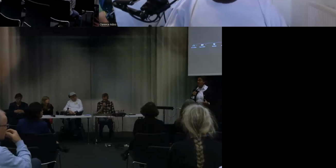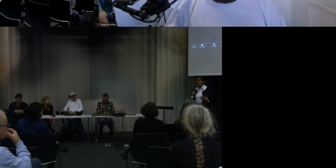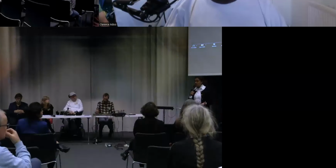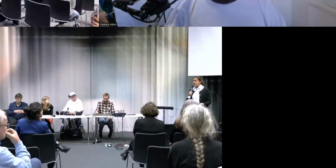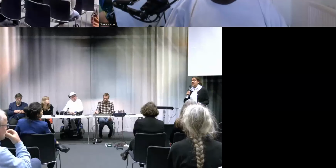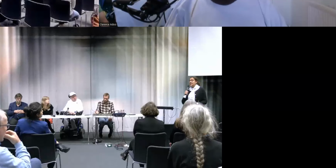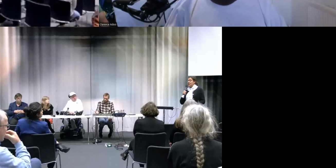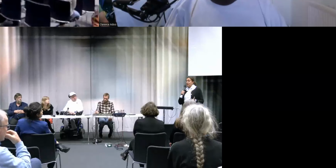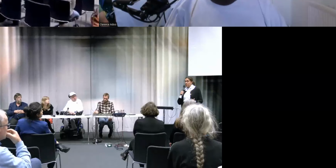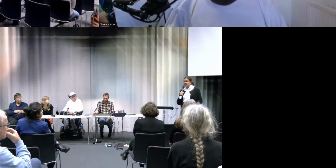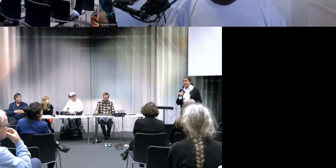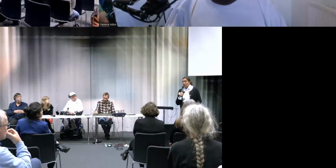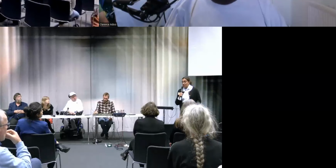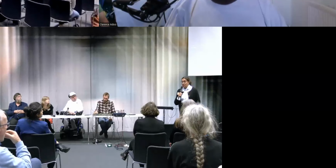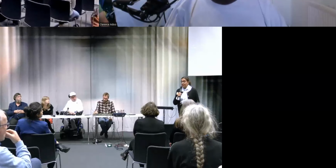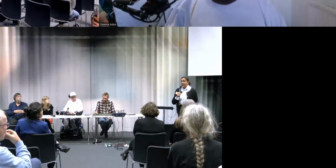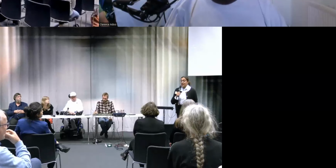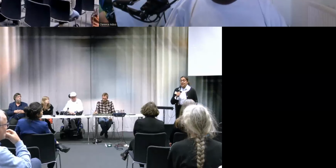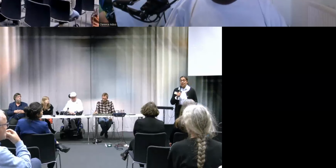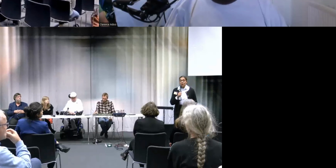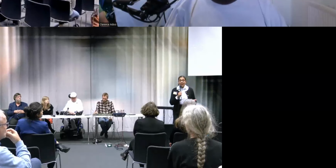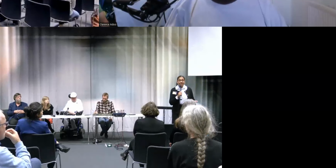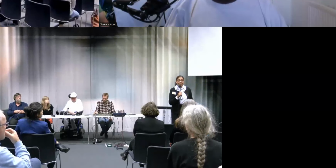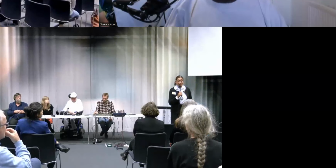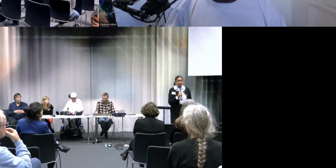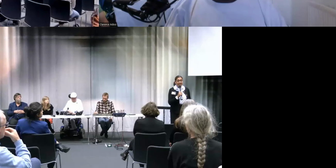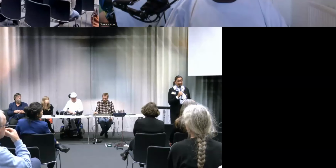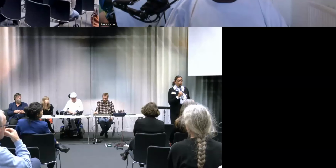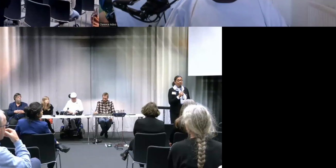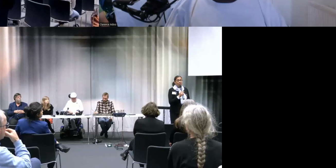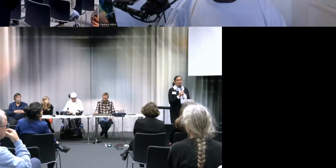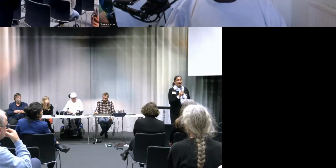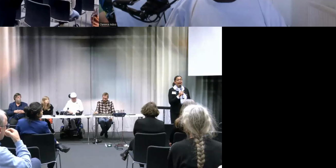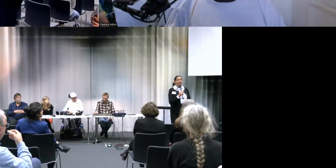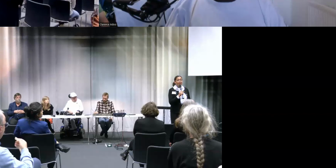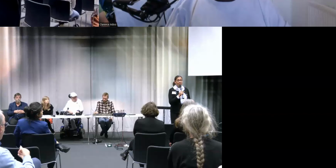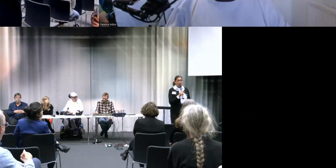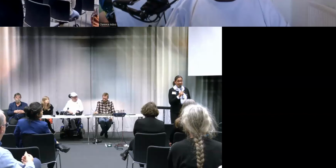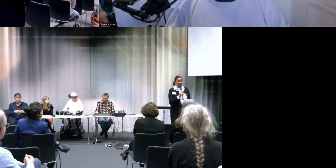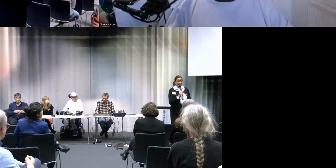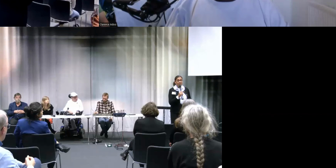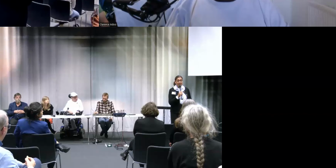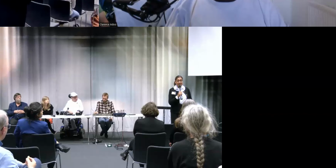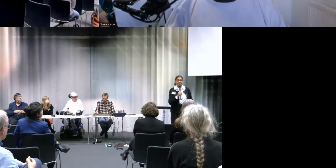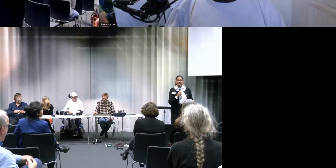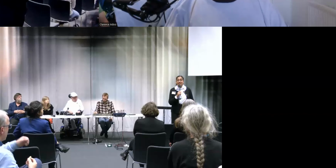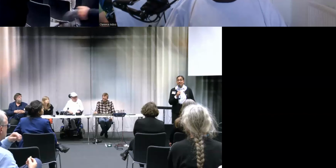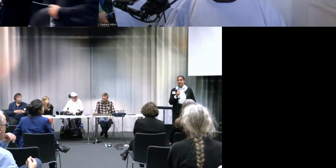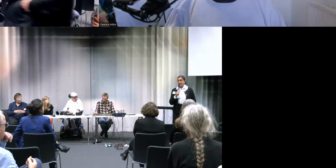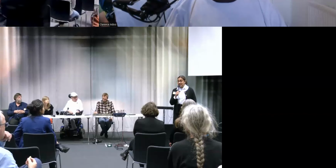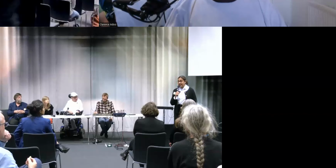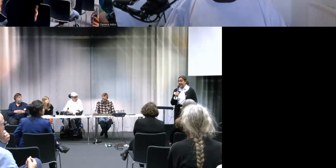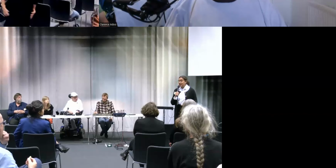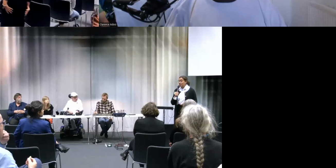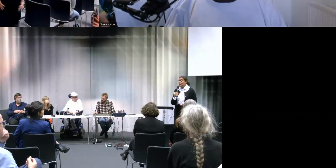actually using music technology. So, we have a vision that everyone should have the opportunity to express